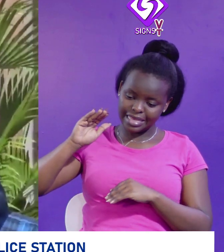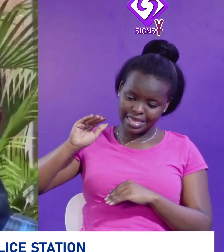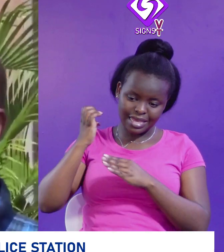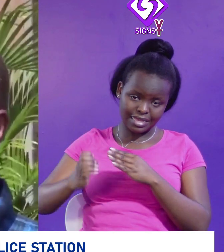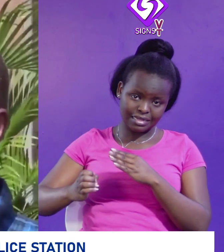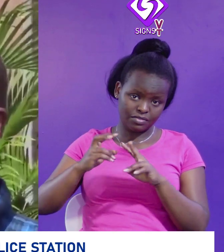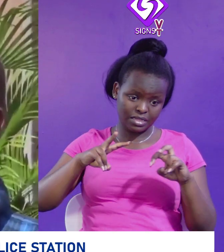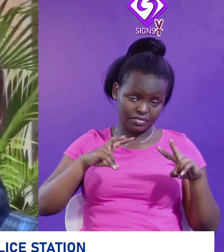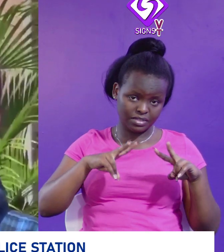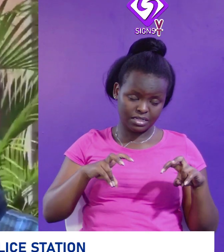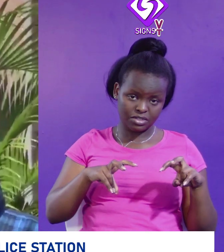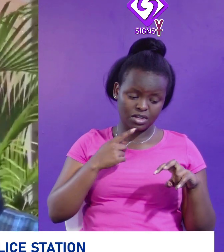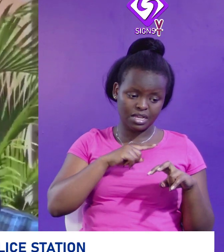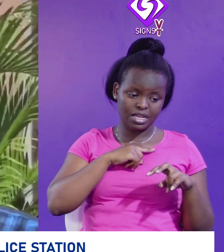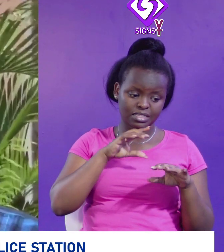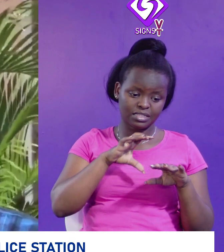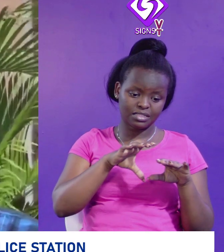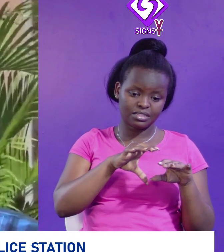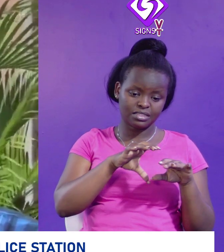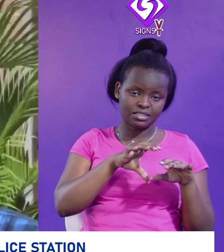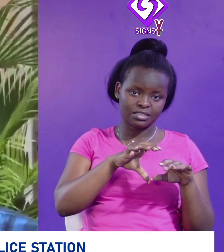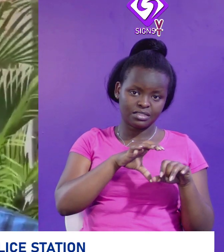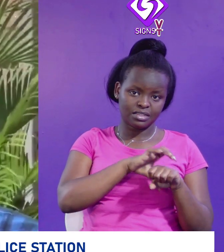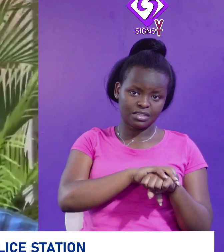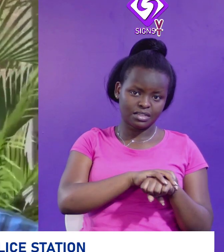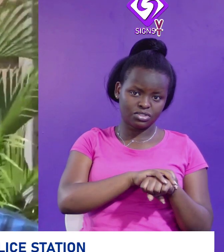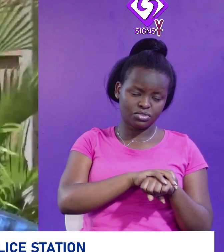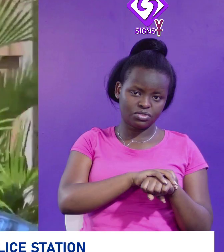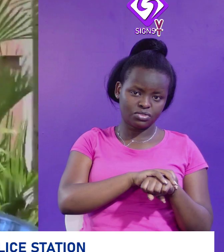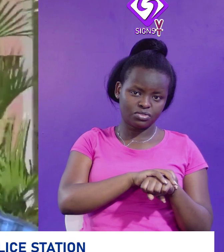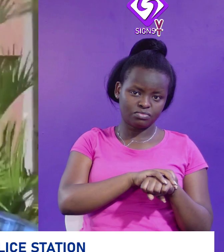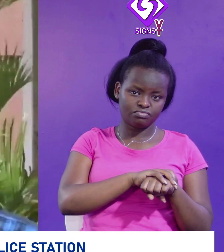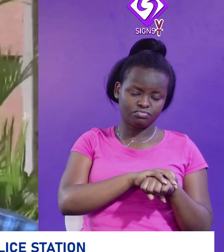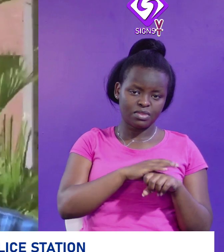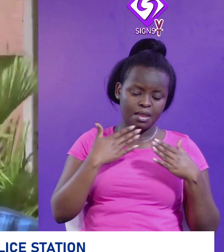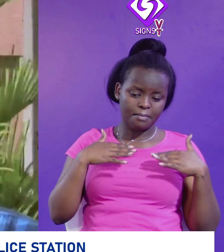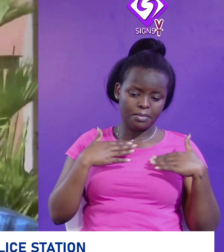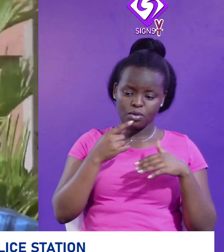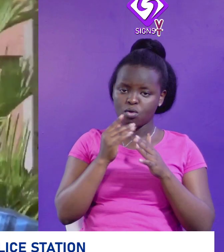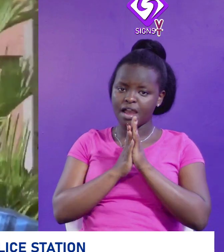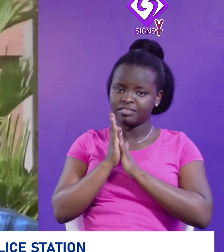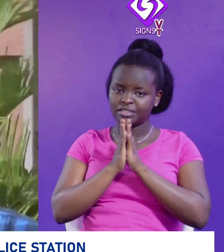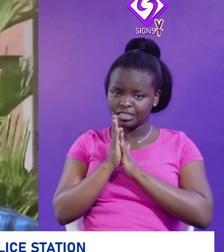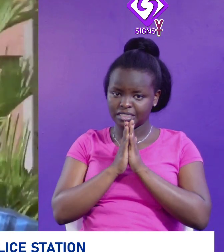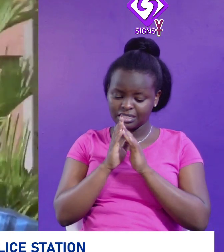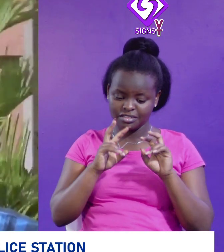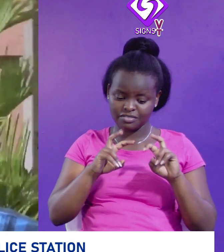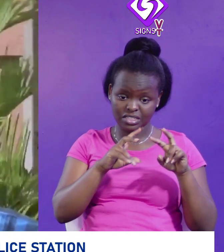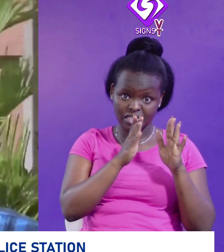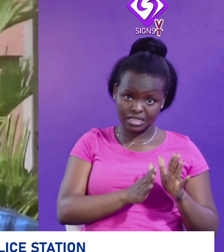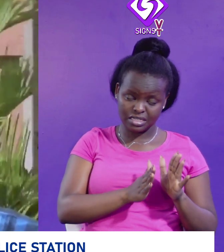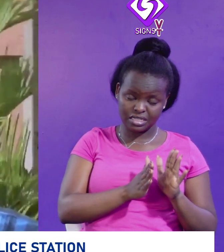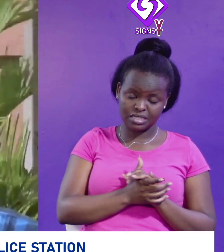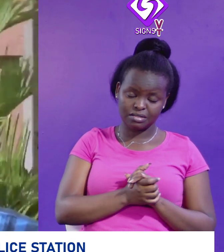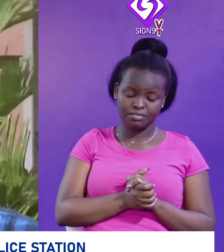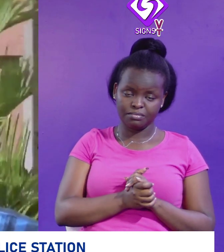investigations, we have taken the statements of those who have interest, the investigators.